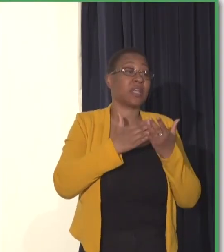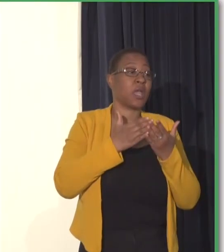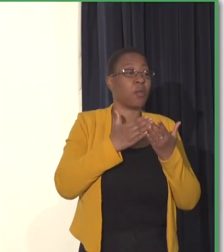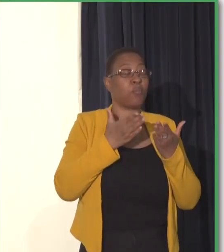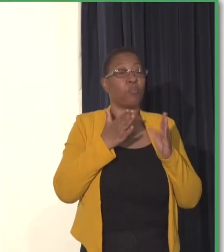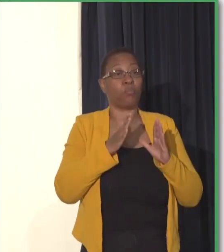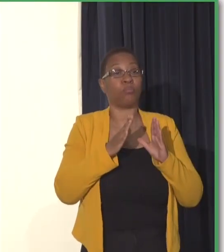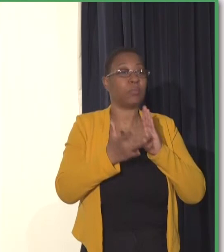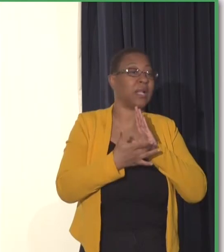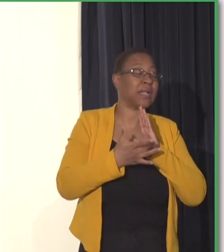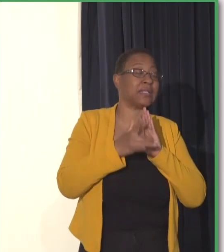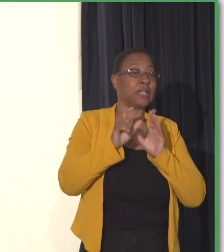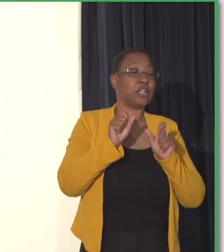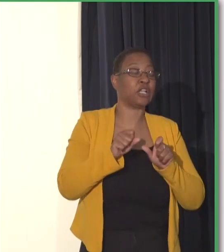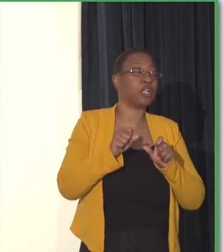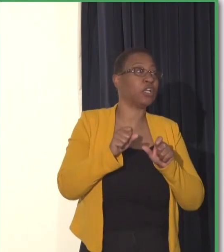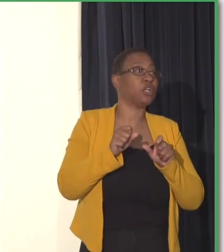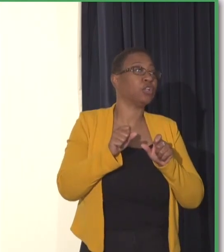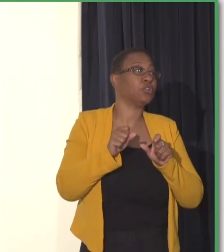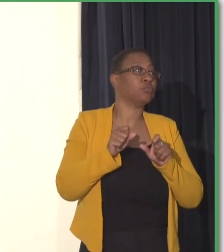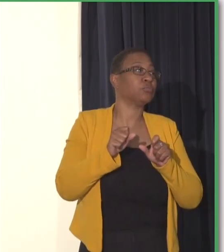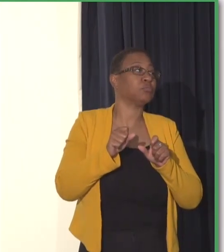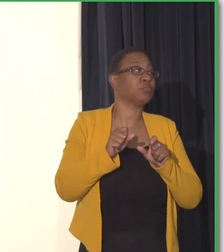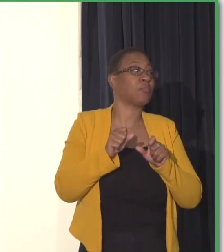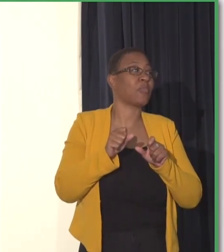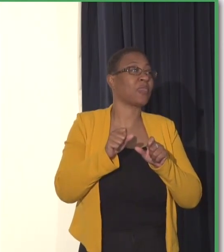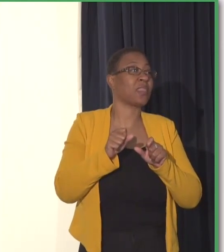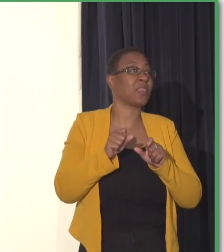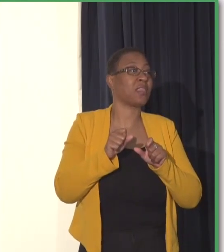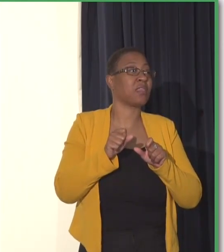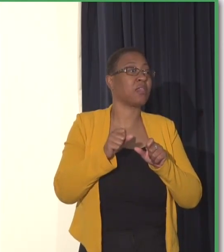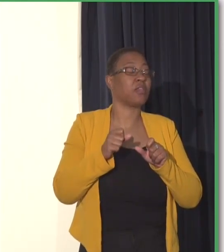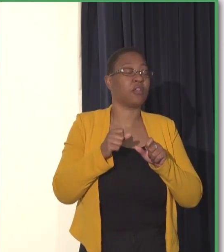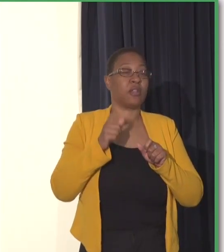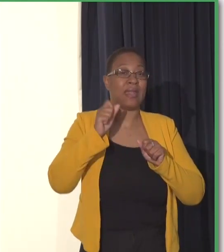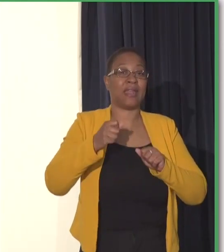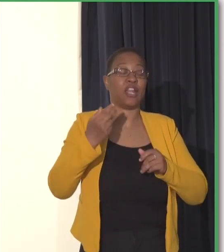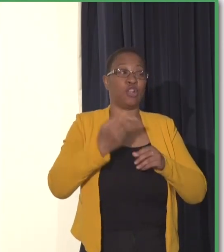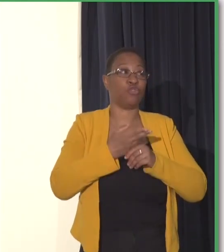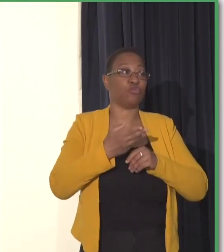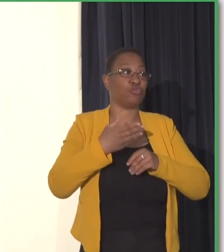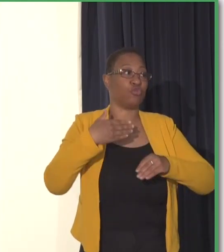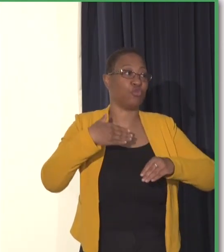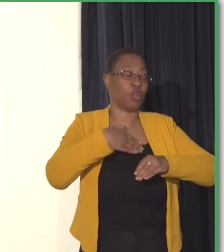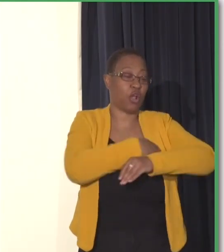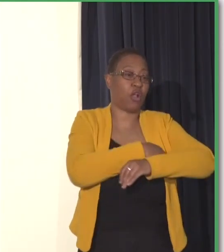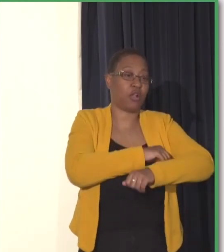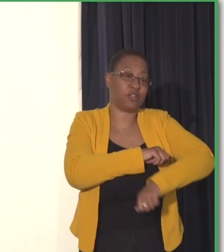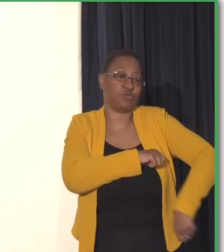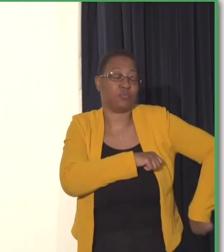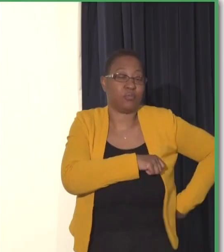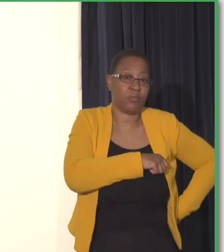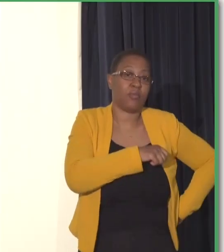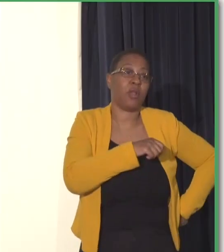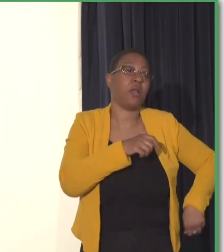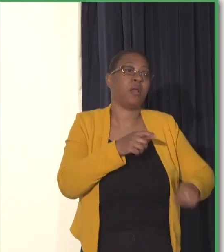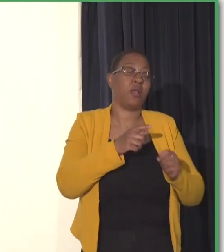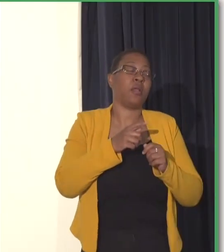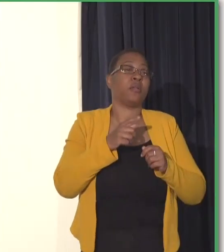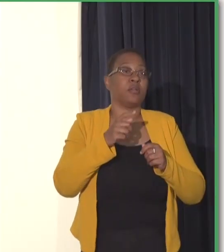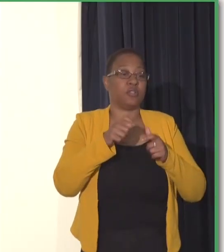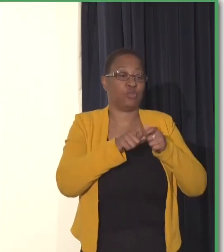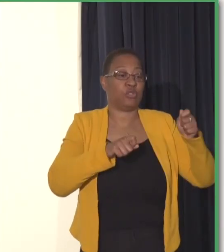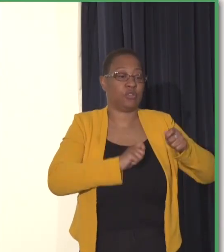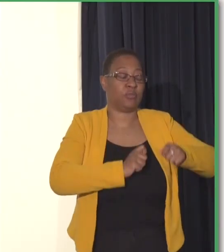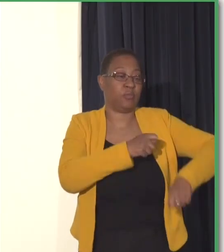they can use to put it through your arm maybe and use the joint manipulation to bring their arm so we